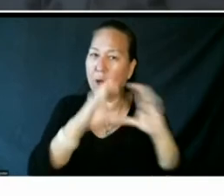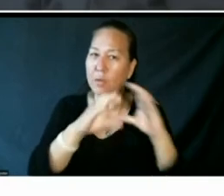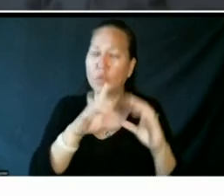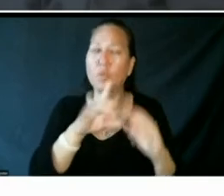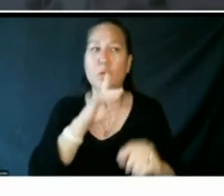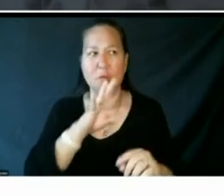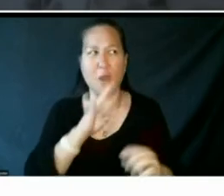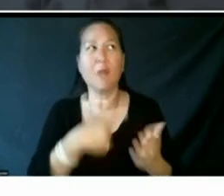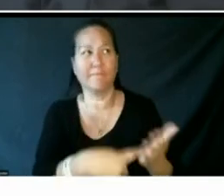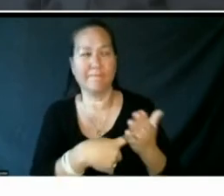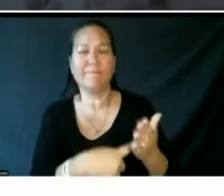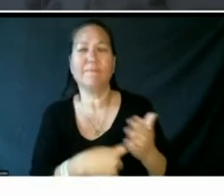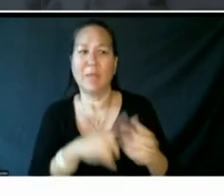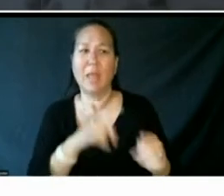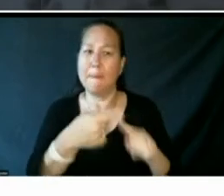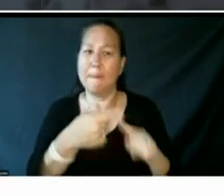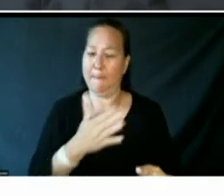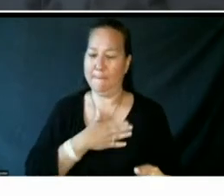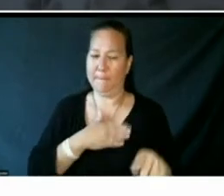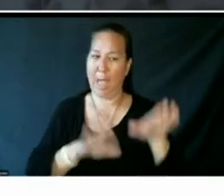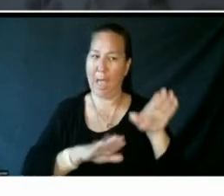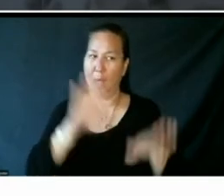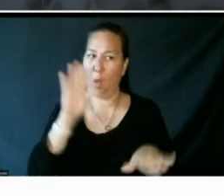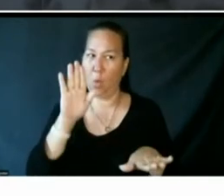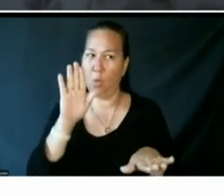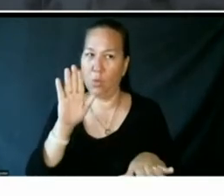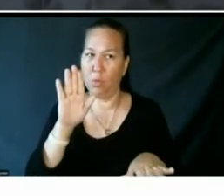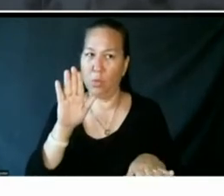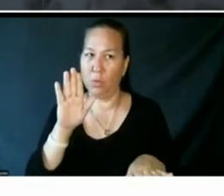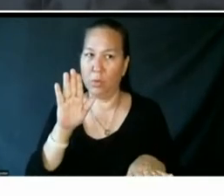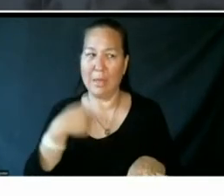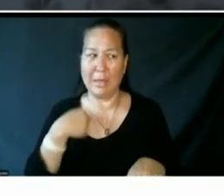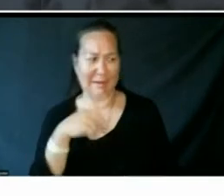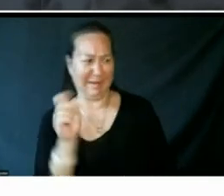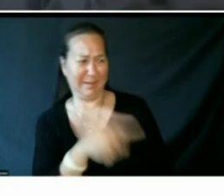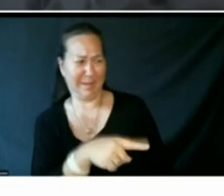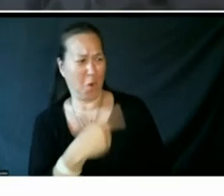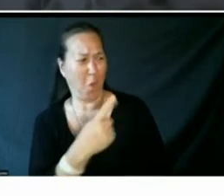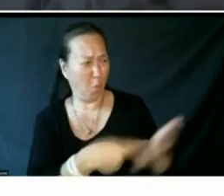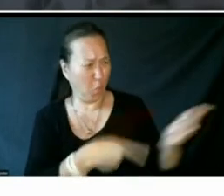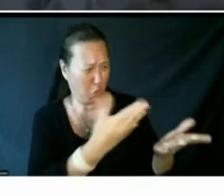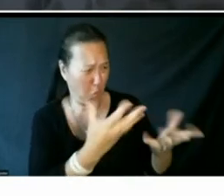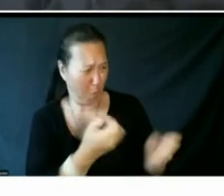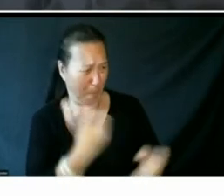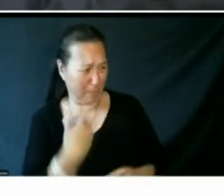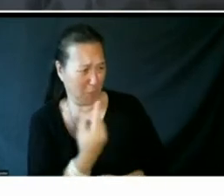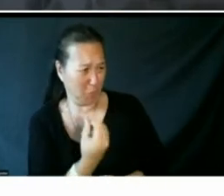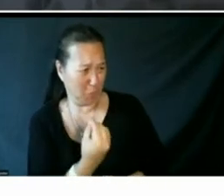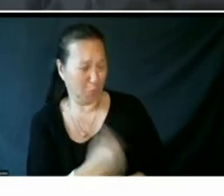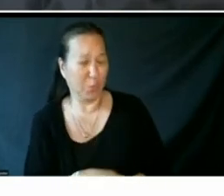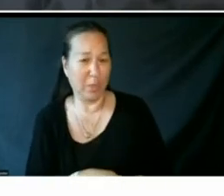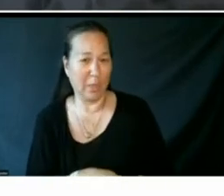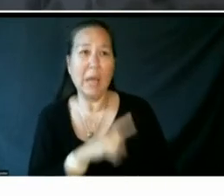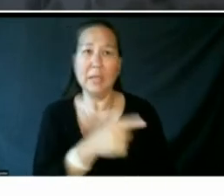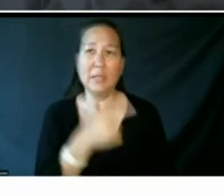but I said, what would you have me do? And he said, just do it